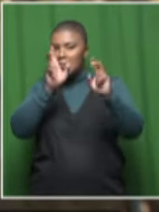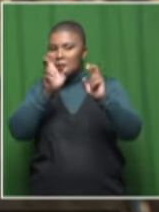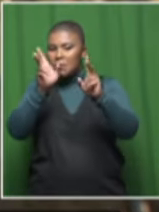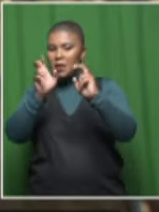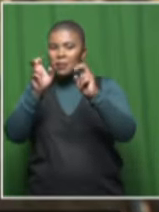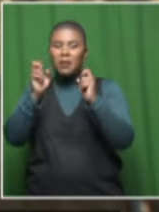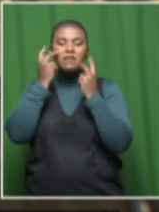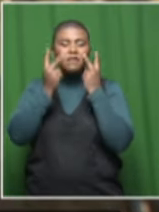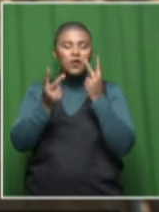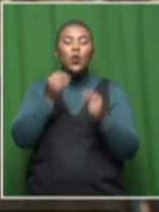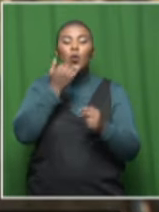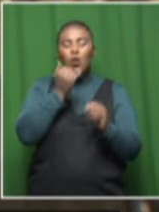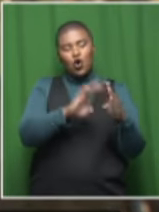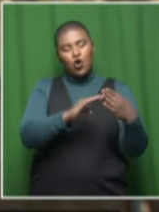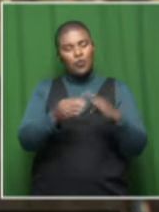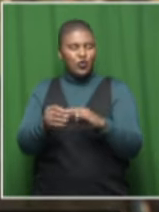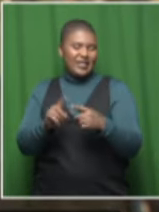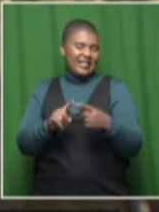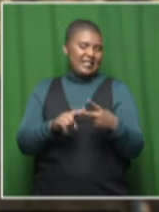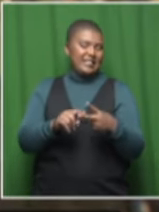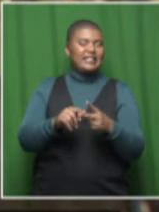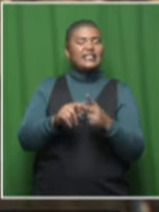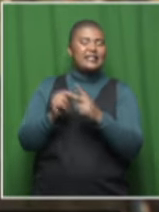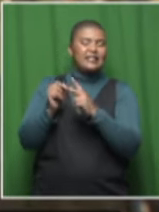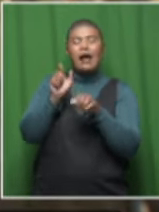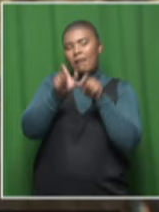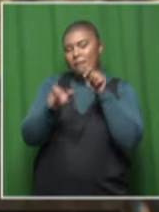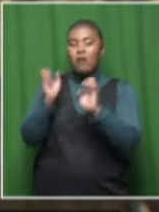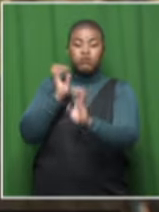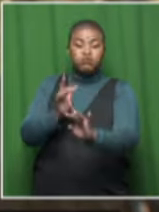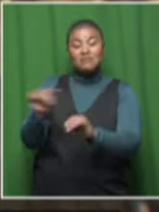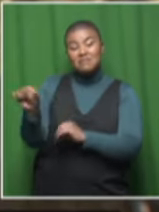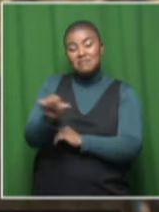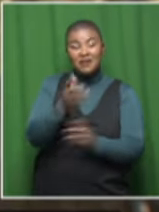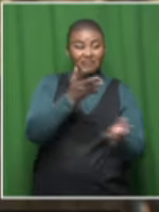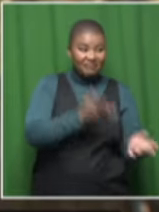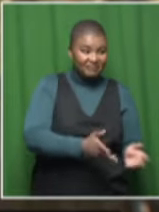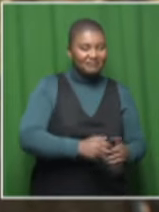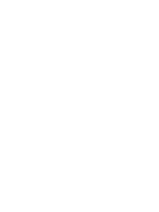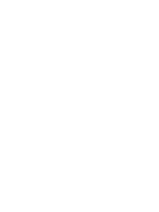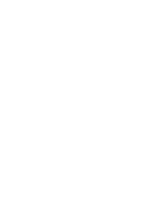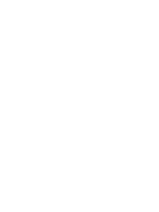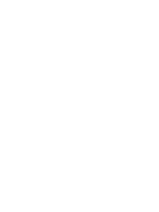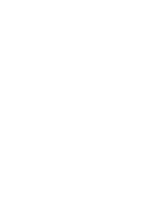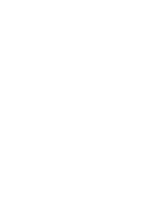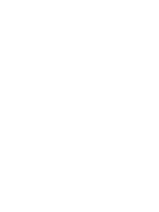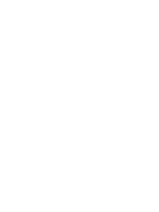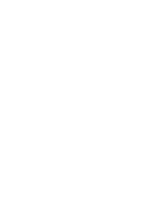from the community here around Ulundi. With that said, it's back to you in studio for now.